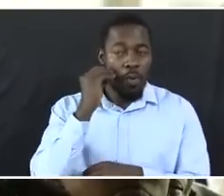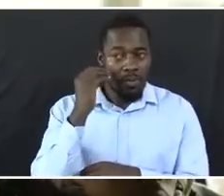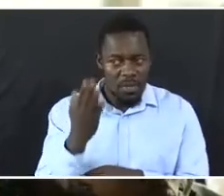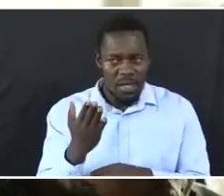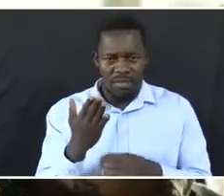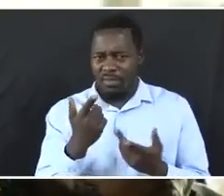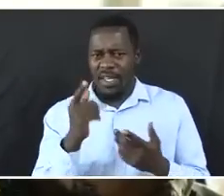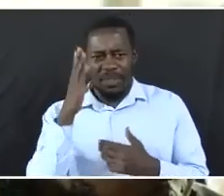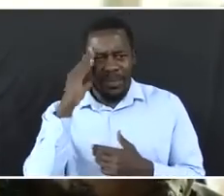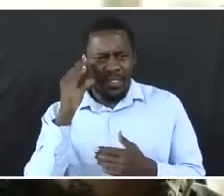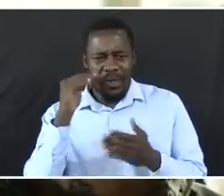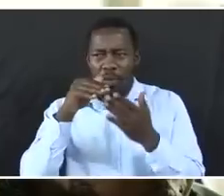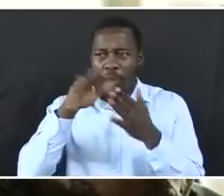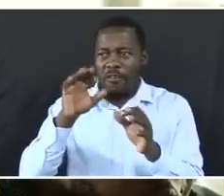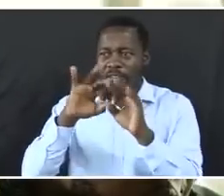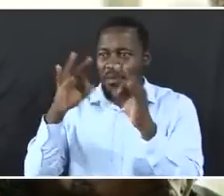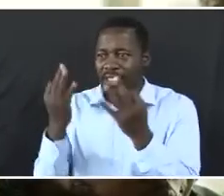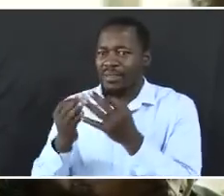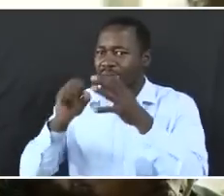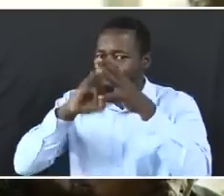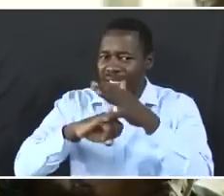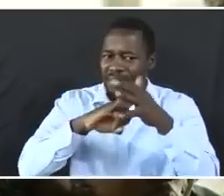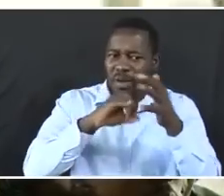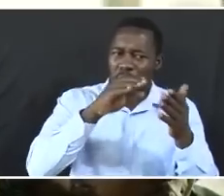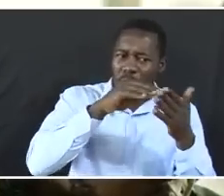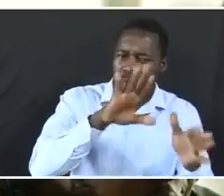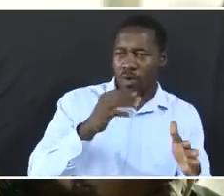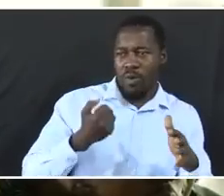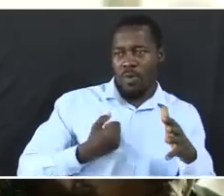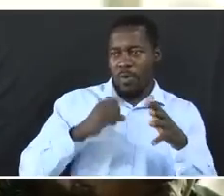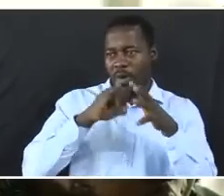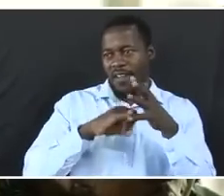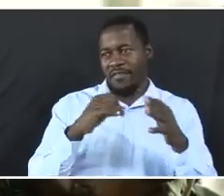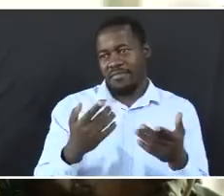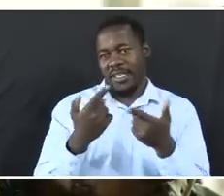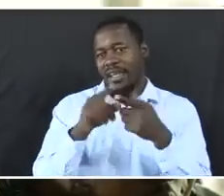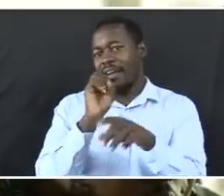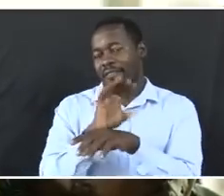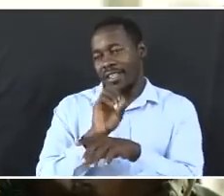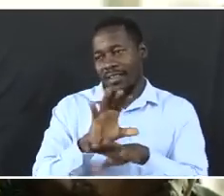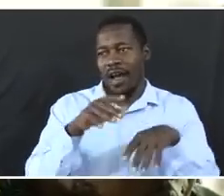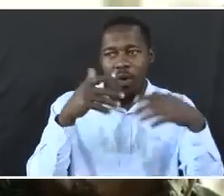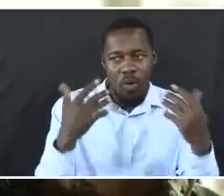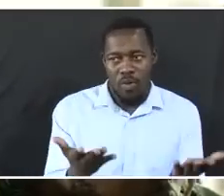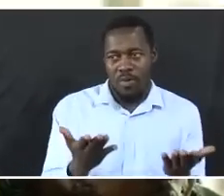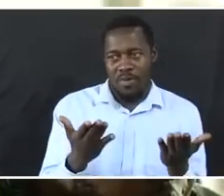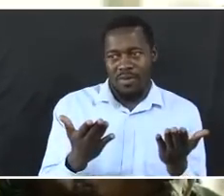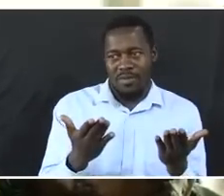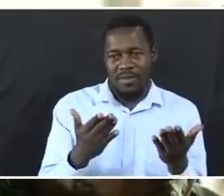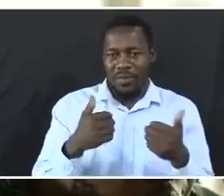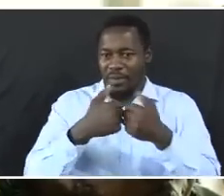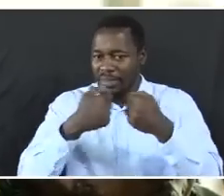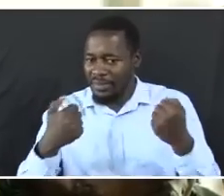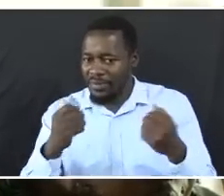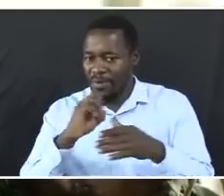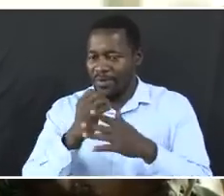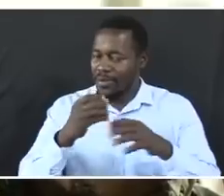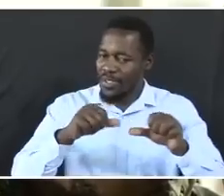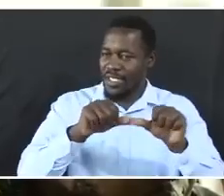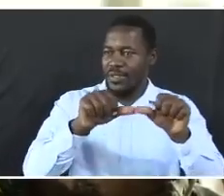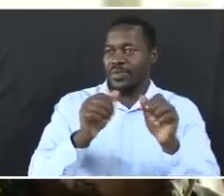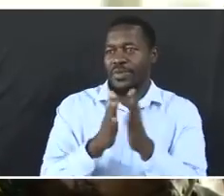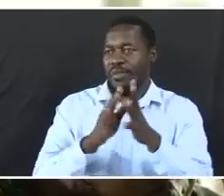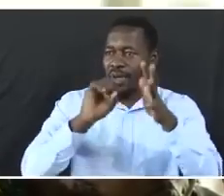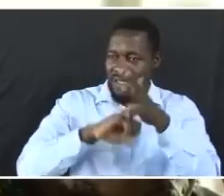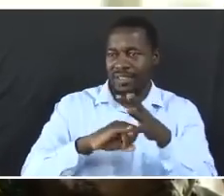should we go back to our homes, they cannot go back to their homes. What I'm trying to say is this. Maybe it is